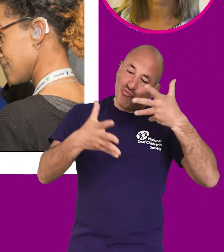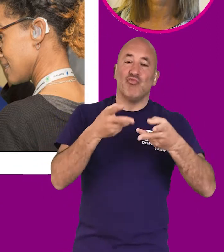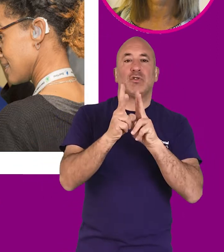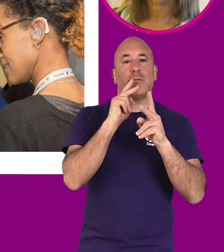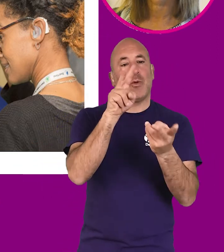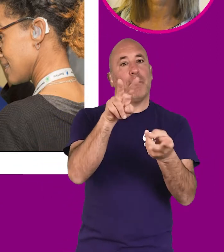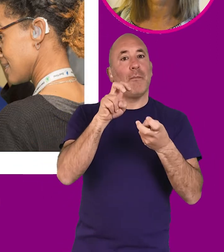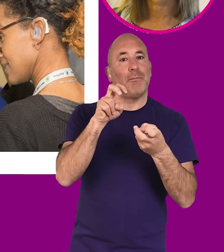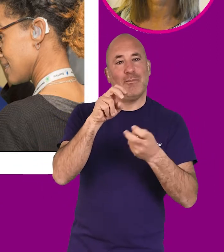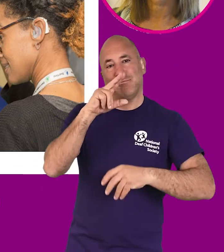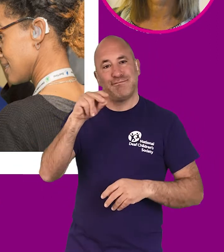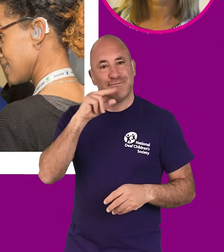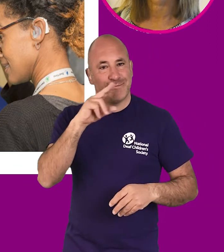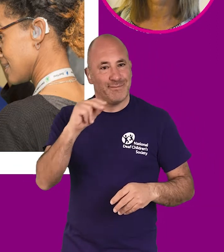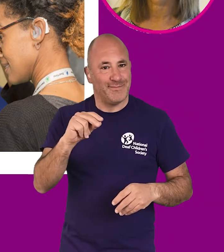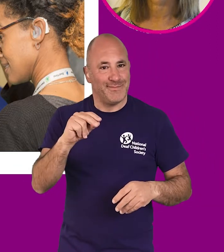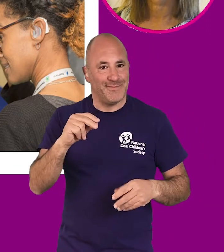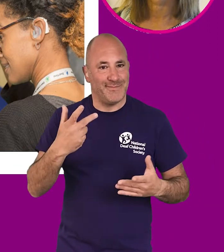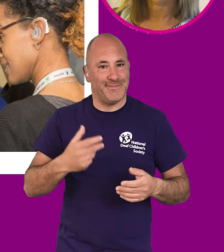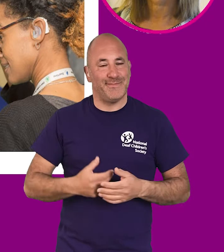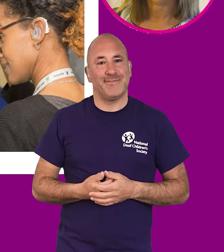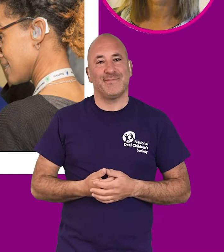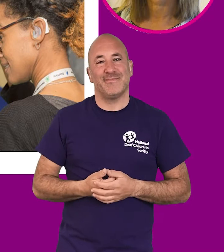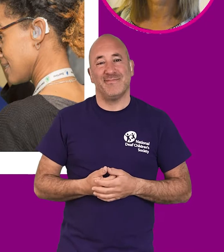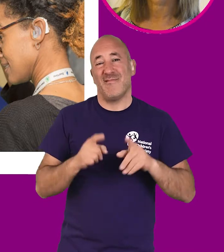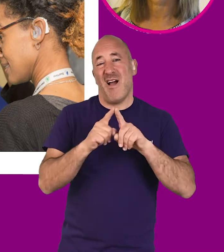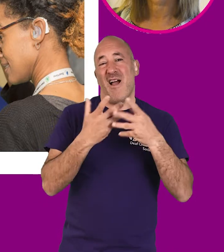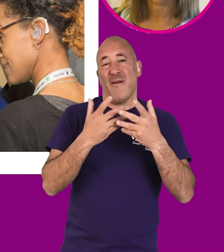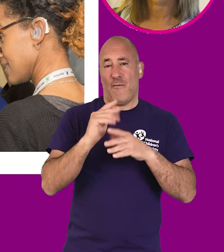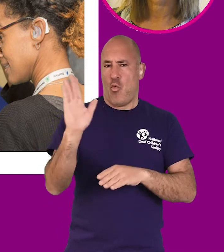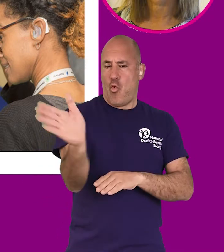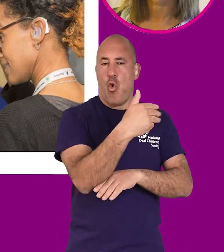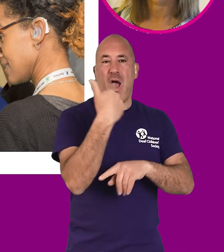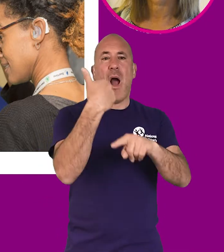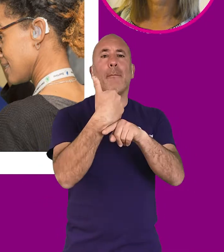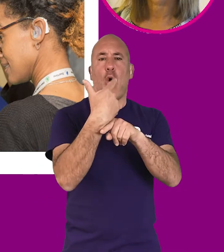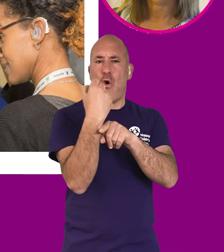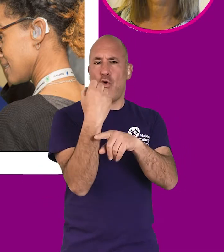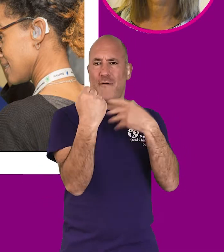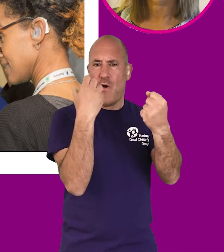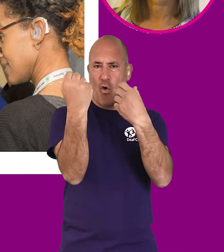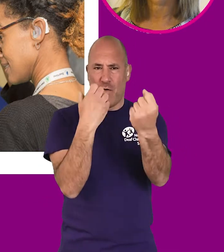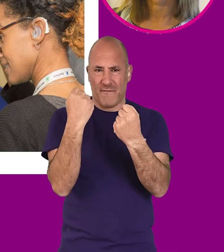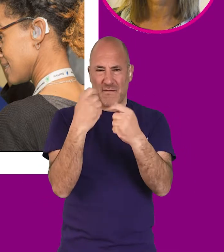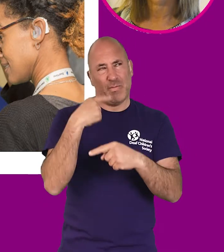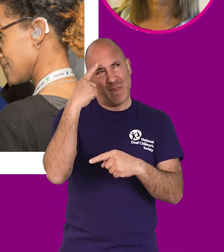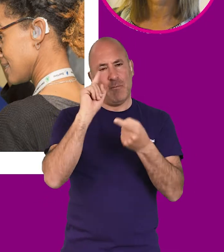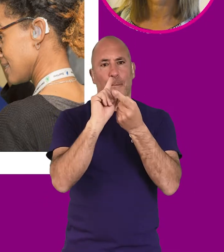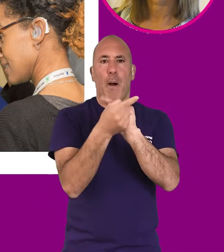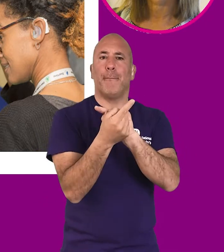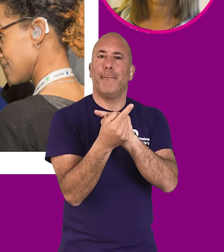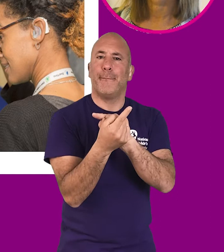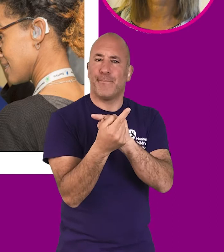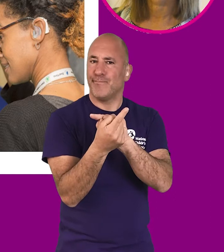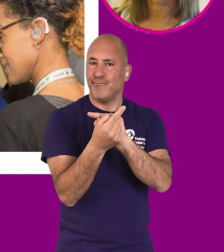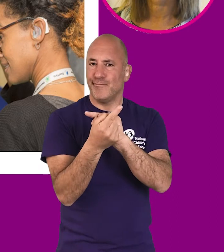interpreter. Now, like I said before, if you've all got your cameras off, it might be that you